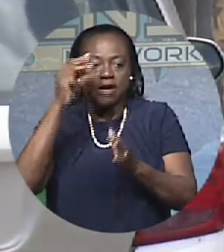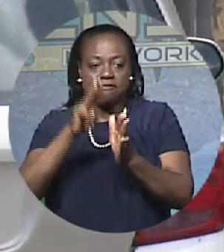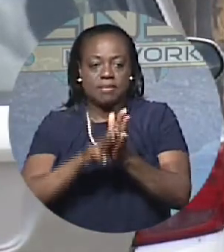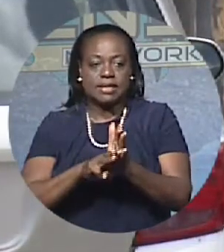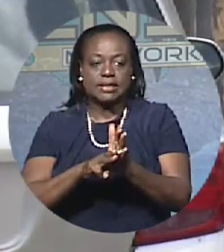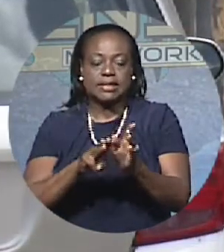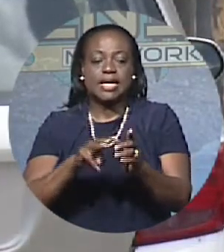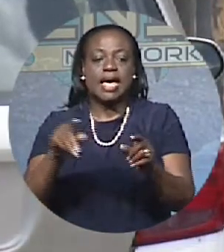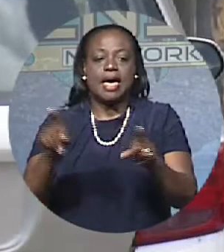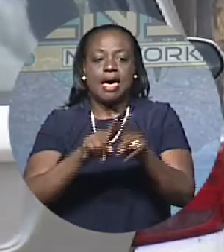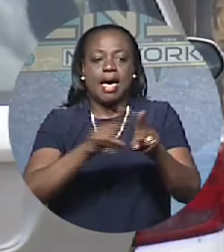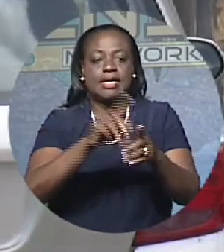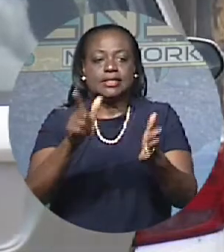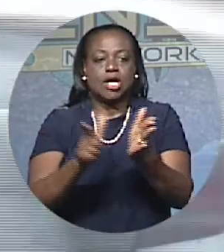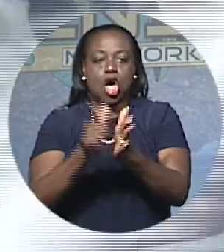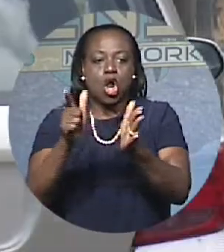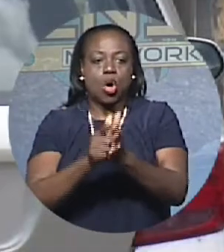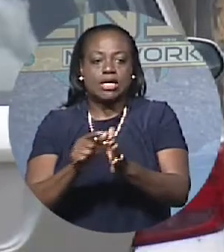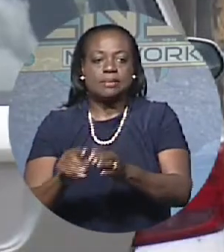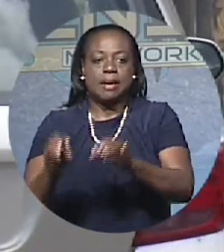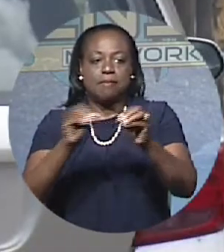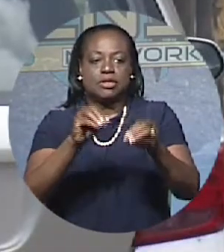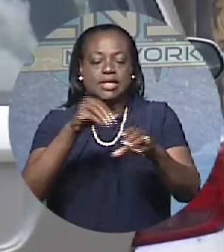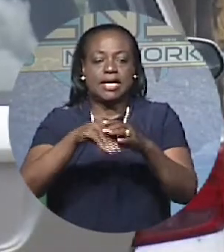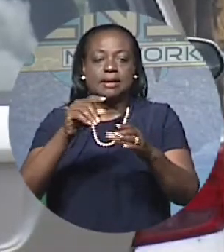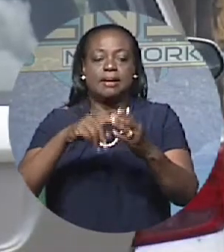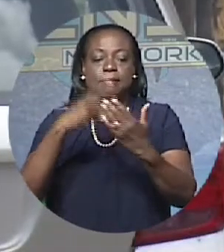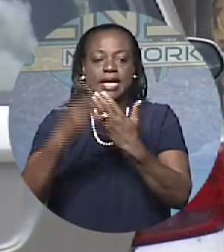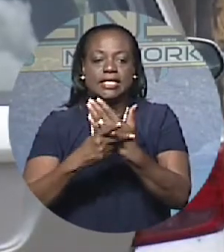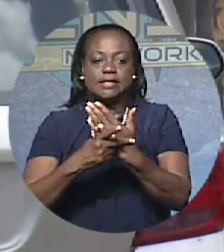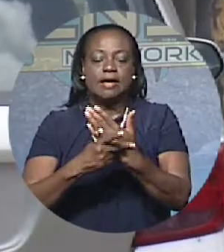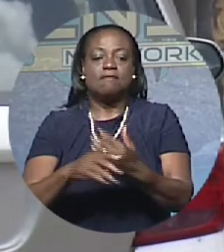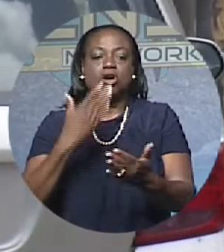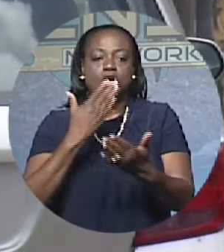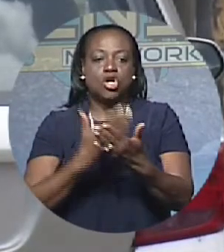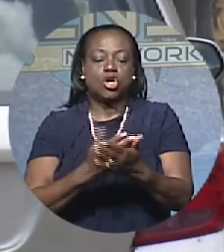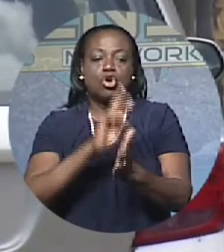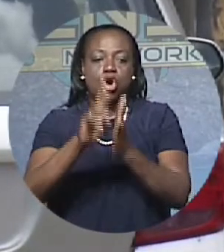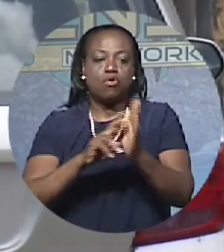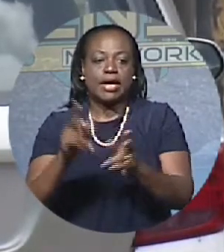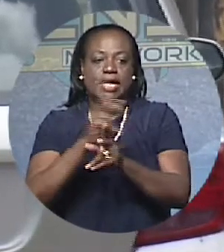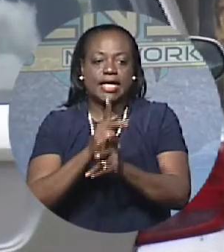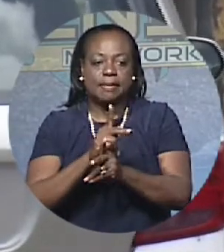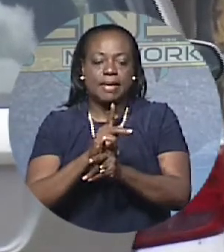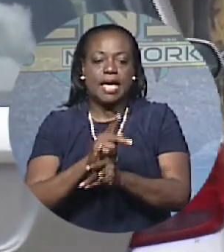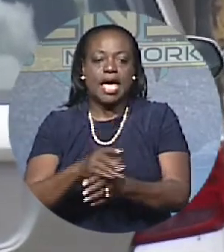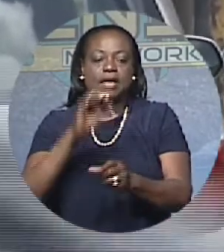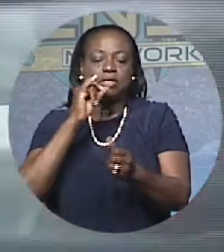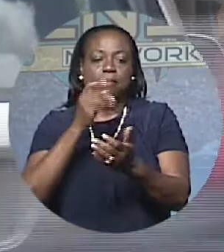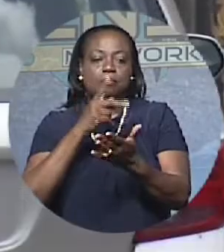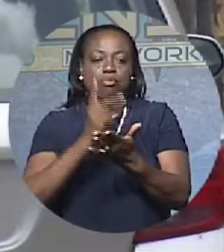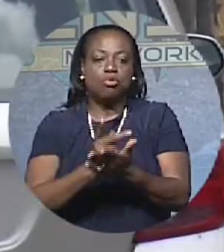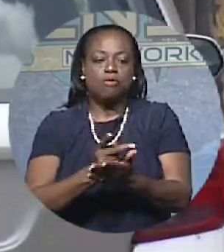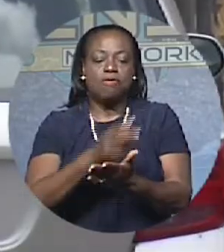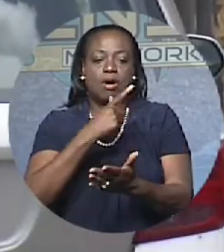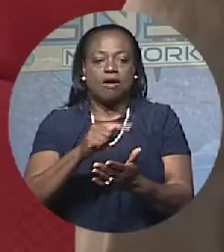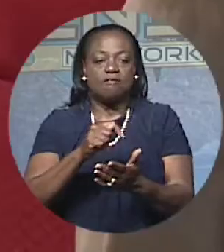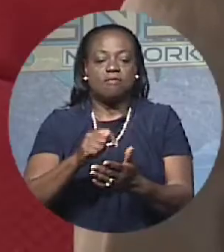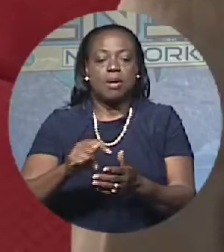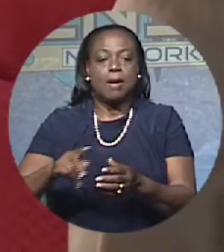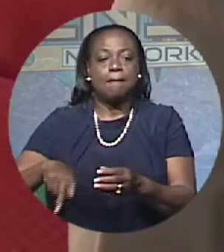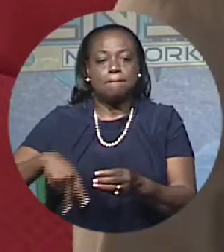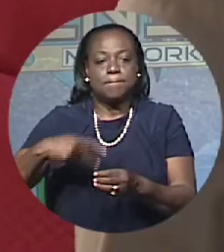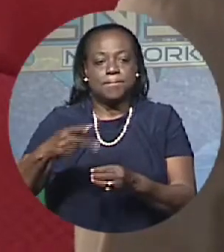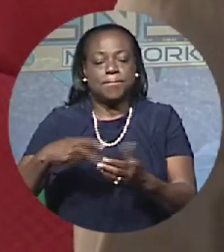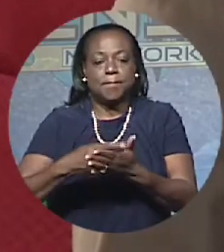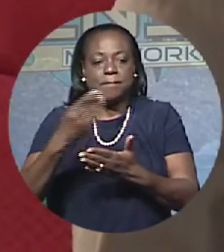the industry, including proper record keeping, inspection of articles, and proof of purchase of items are not being adhered to.